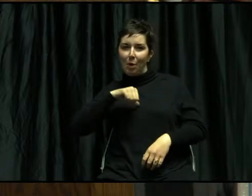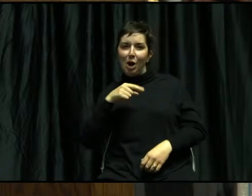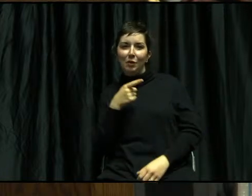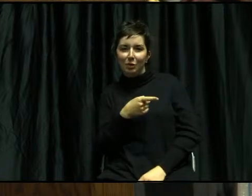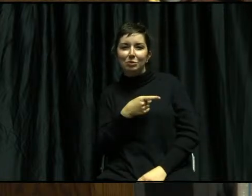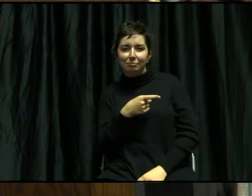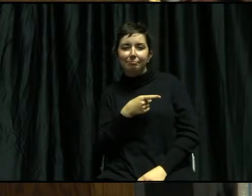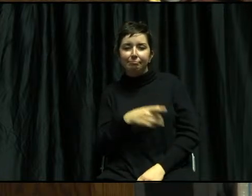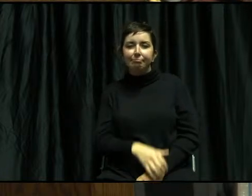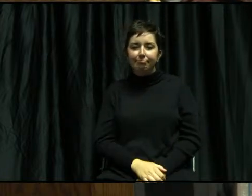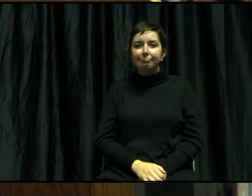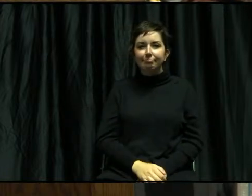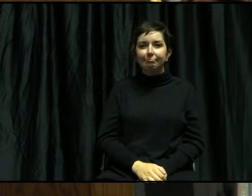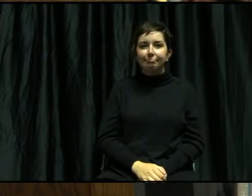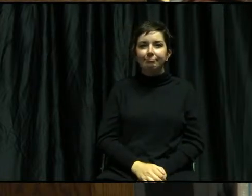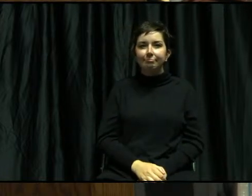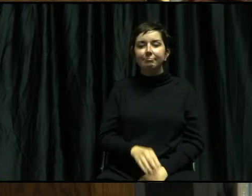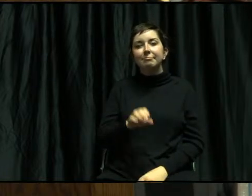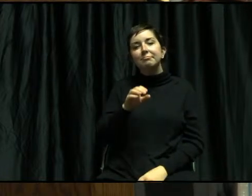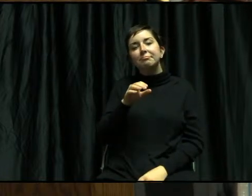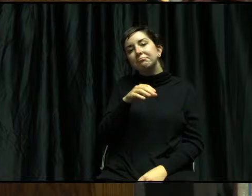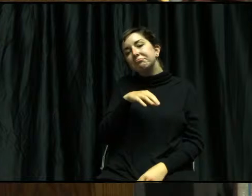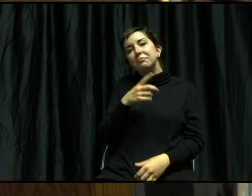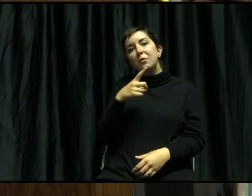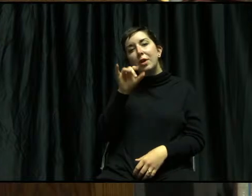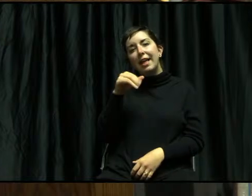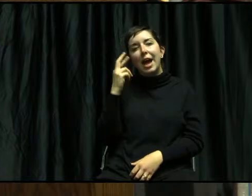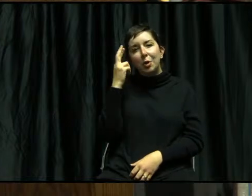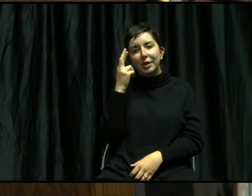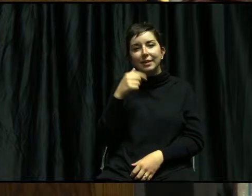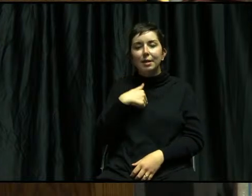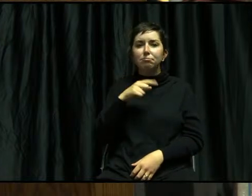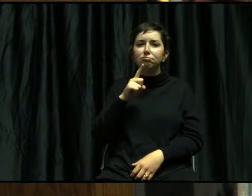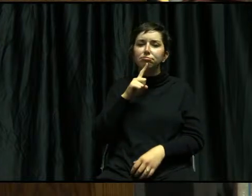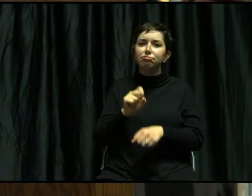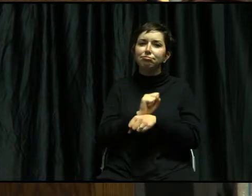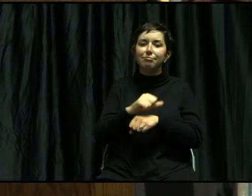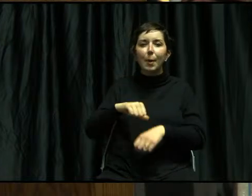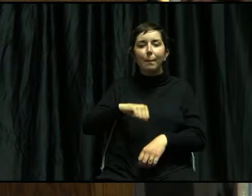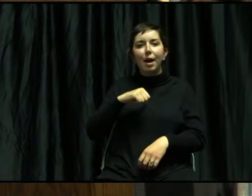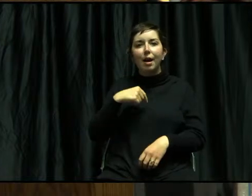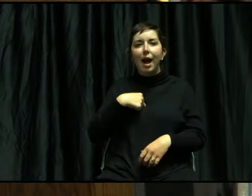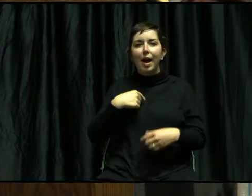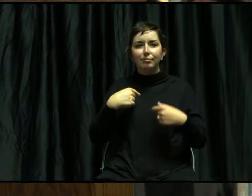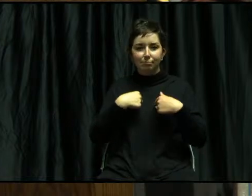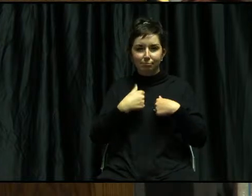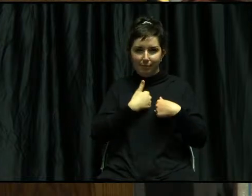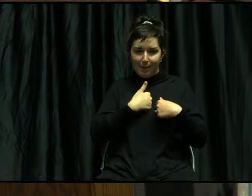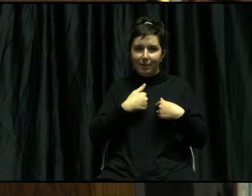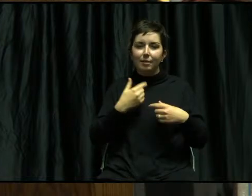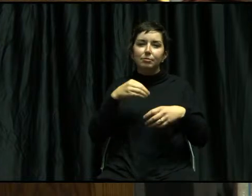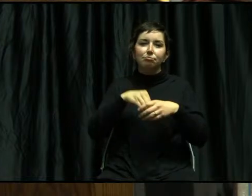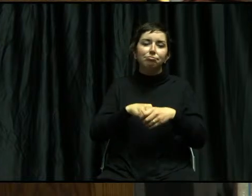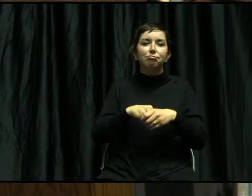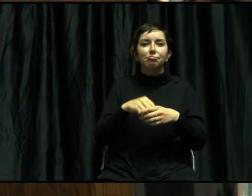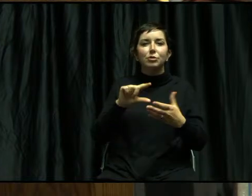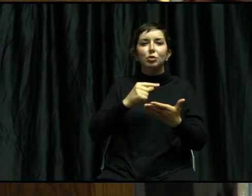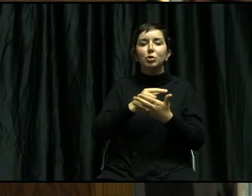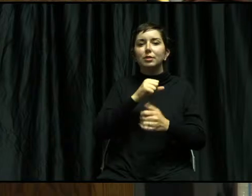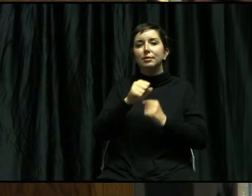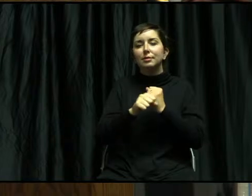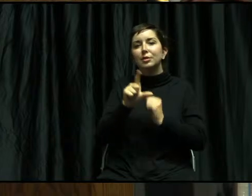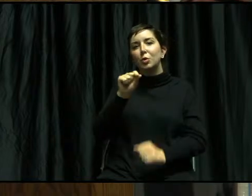too. And for that reason, I'm proud to consider myself part of the graduating class of